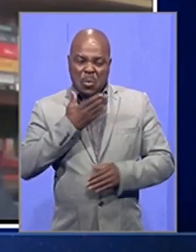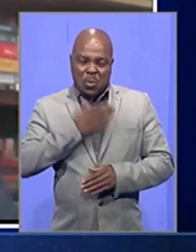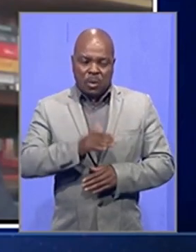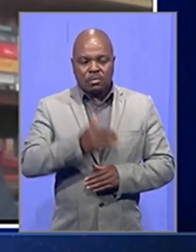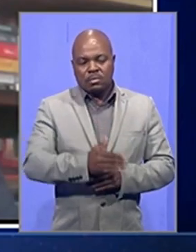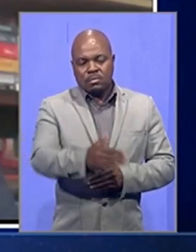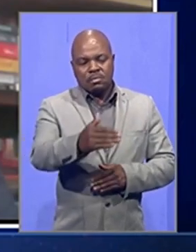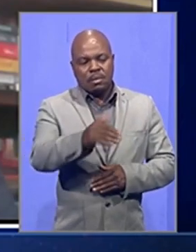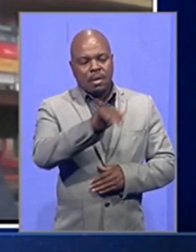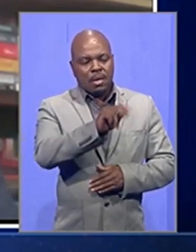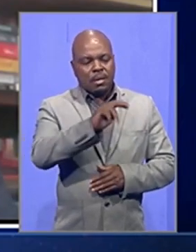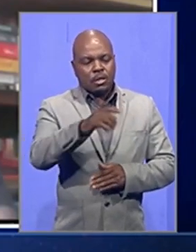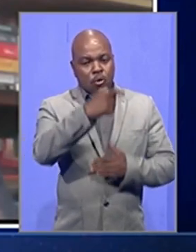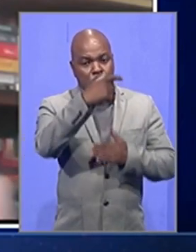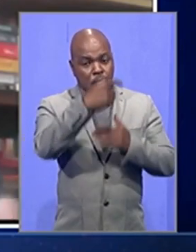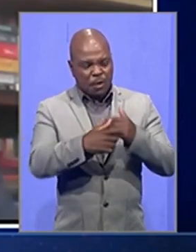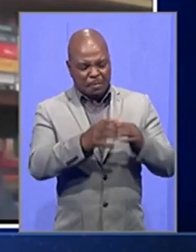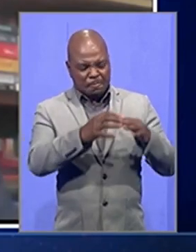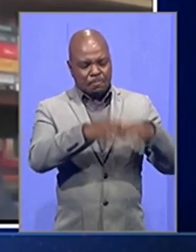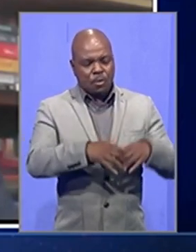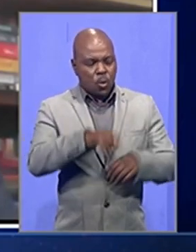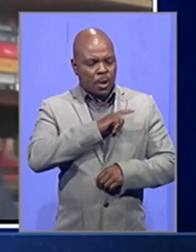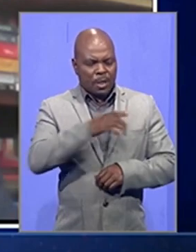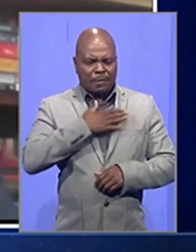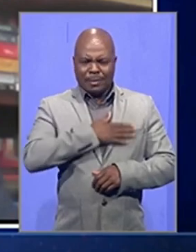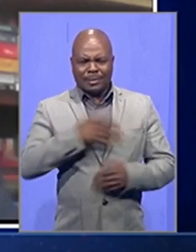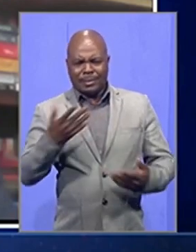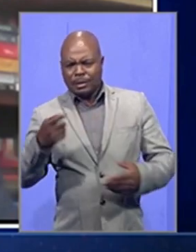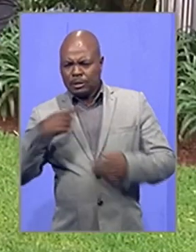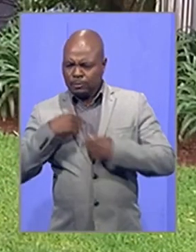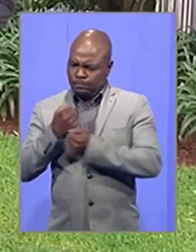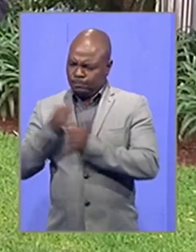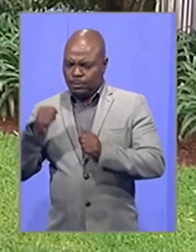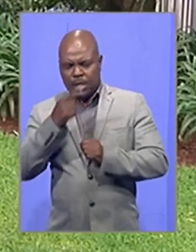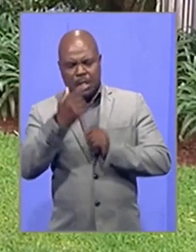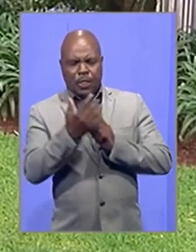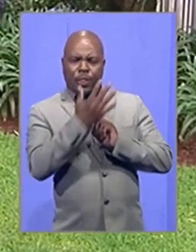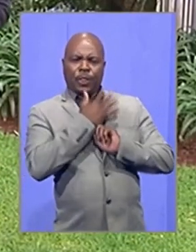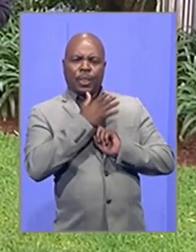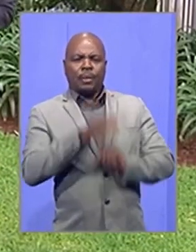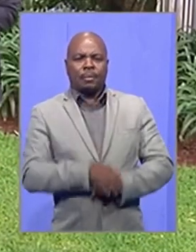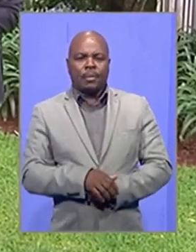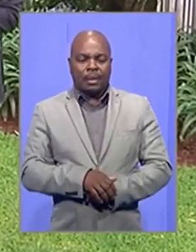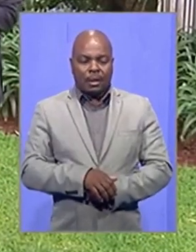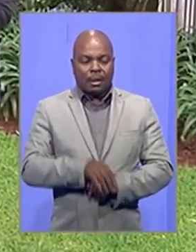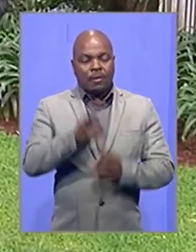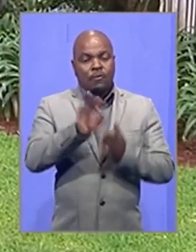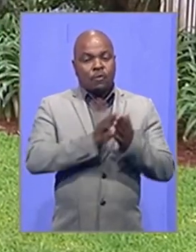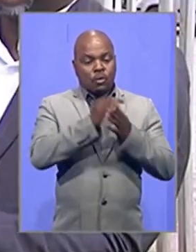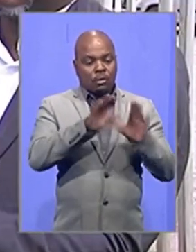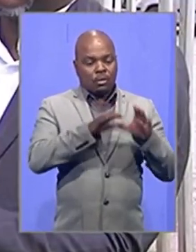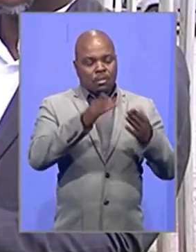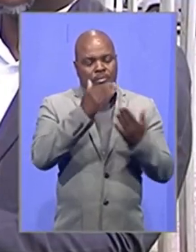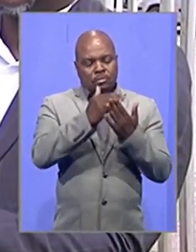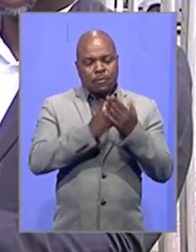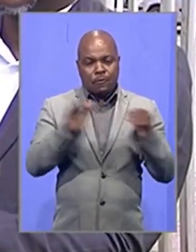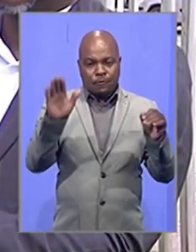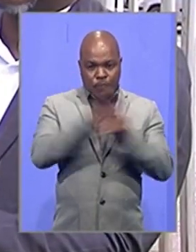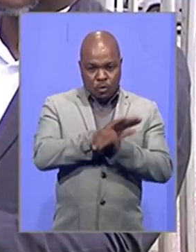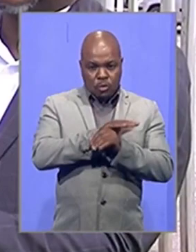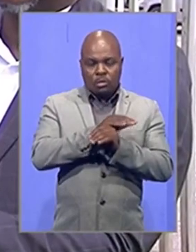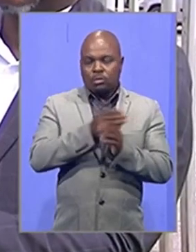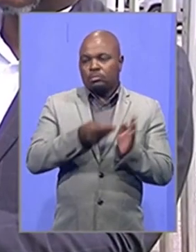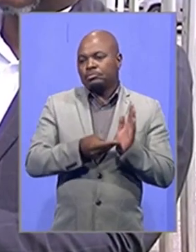conference of the ANC when they see that they are being patched in this fashion. Committee di tlhopo e tla phasalatsa lenane le lefeletse mo